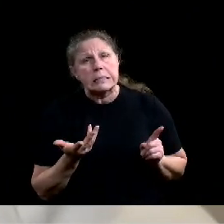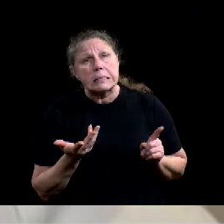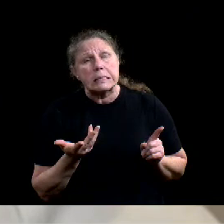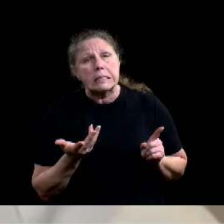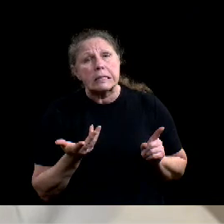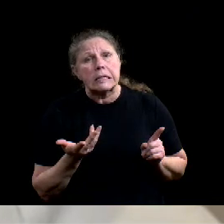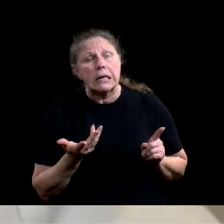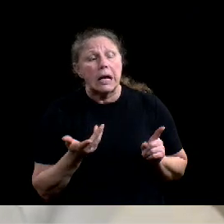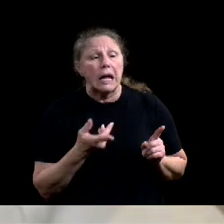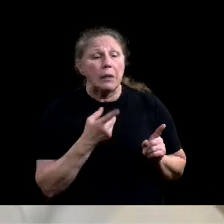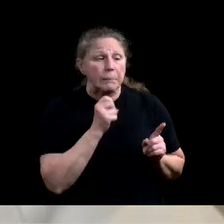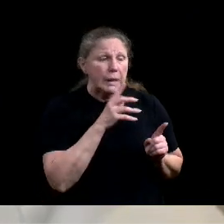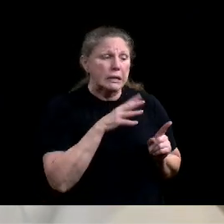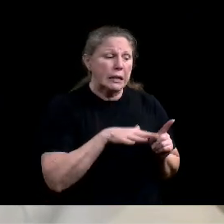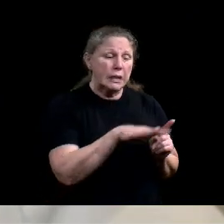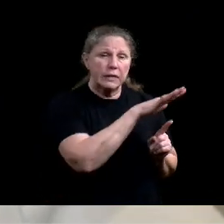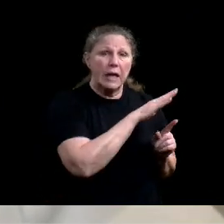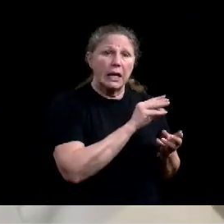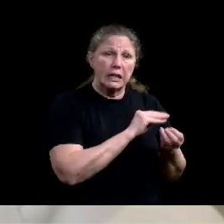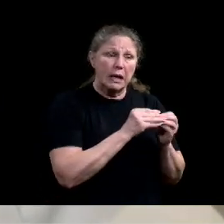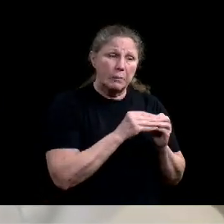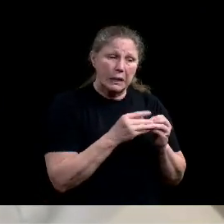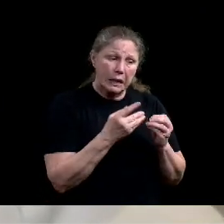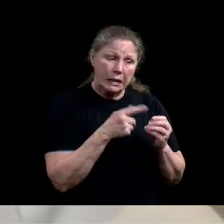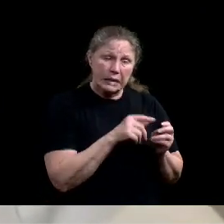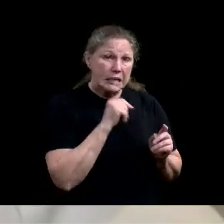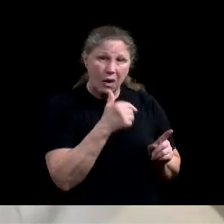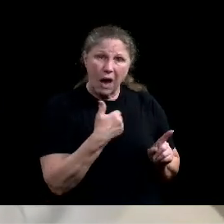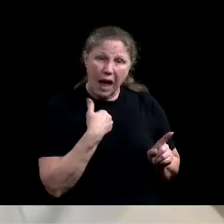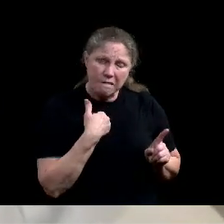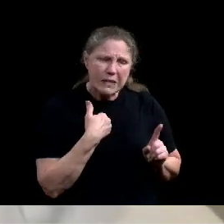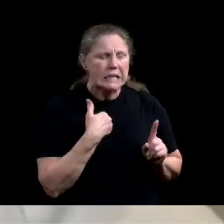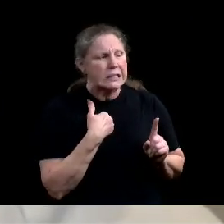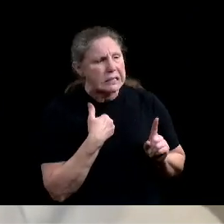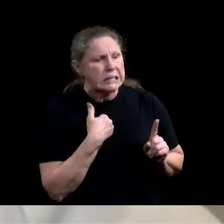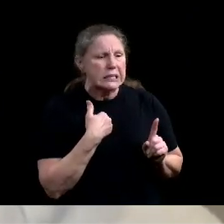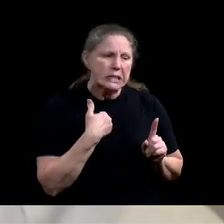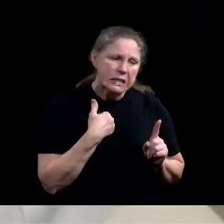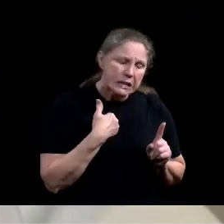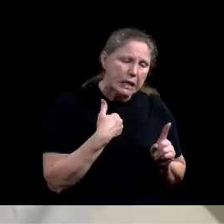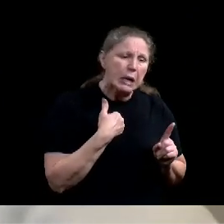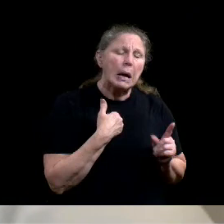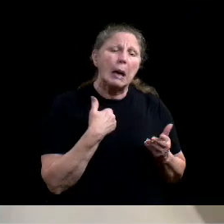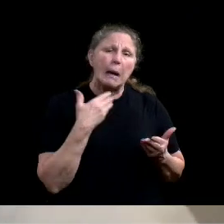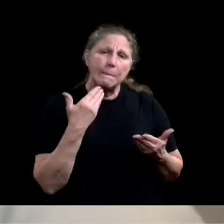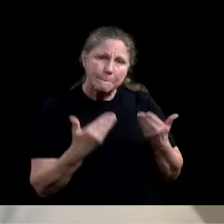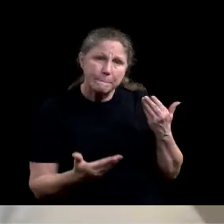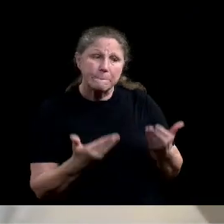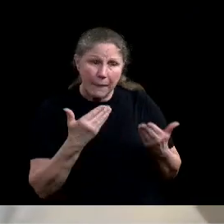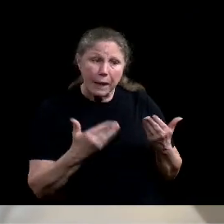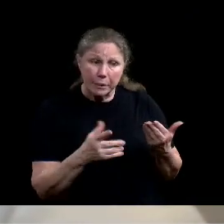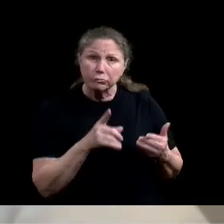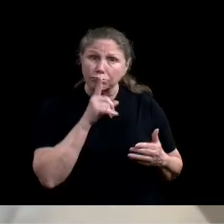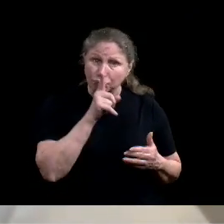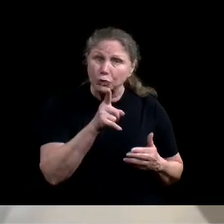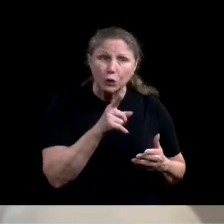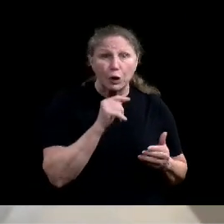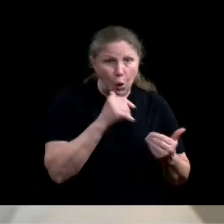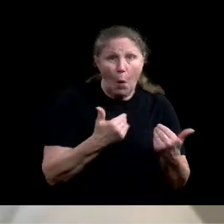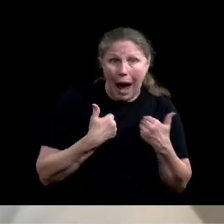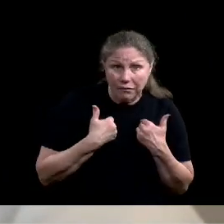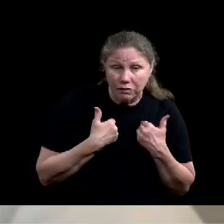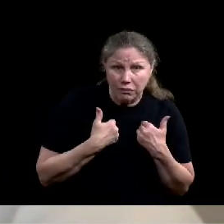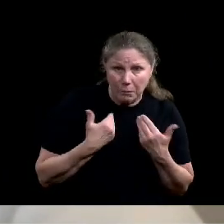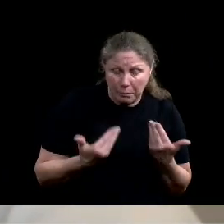test is still likely to be telling the truth that you don't have the virus, but that's again